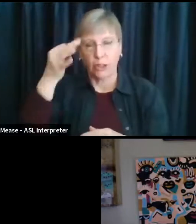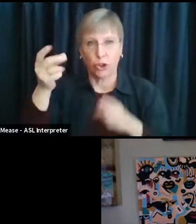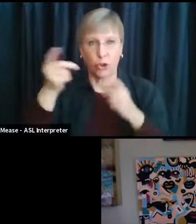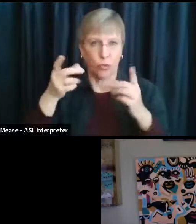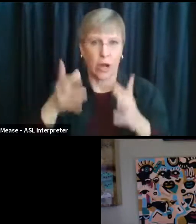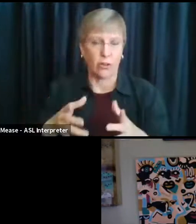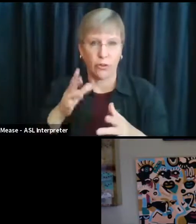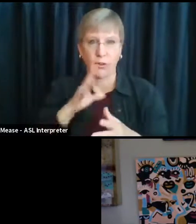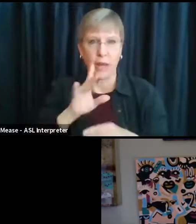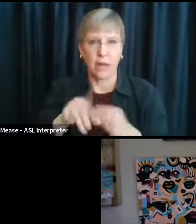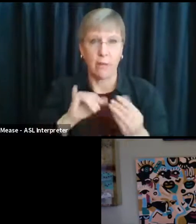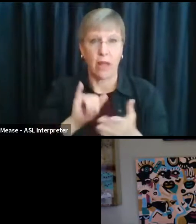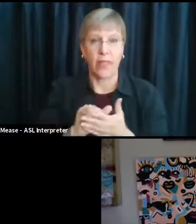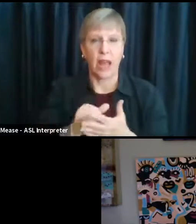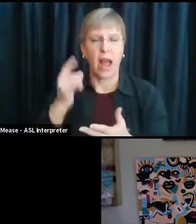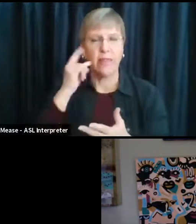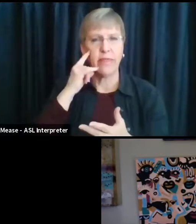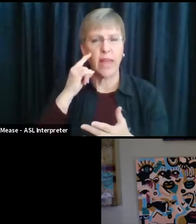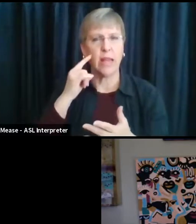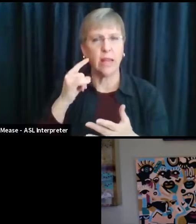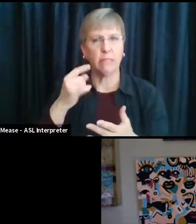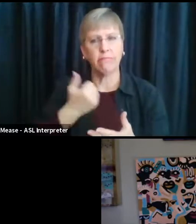I think personally she's